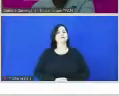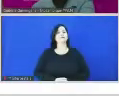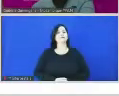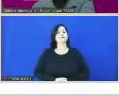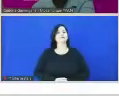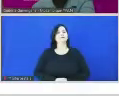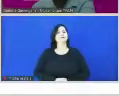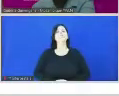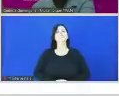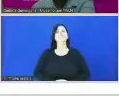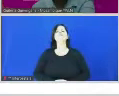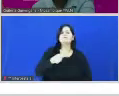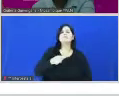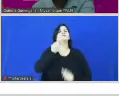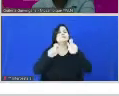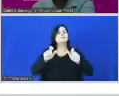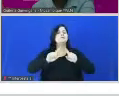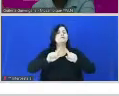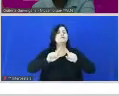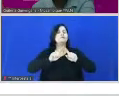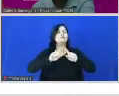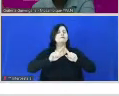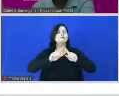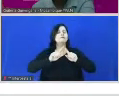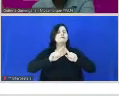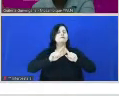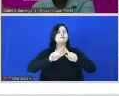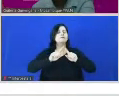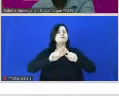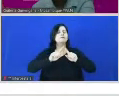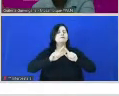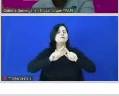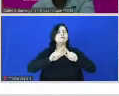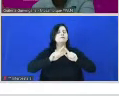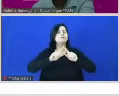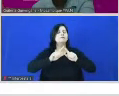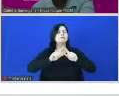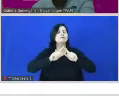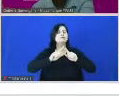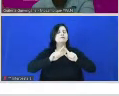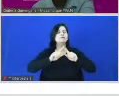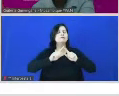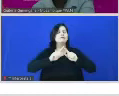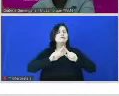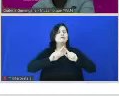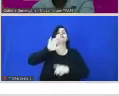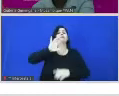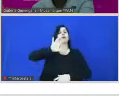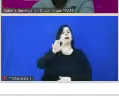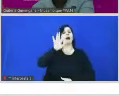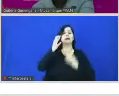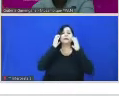Mozambique at an international level. Women are still treated as a mere statistic to comply with international community